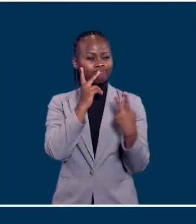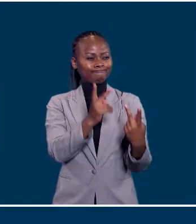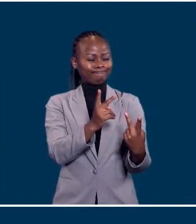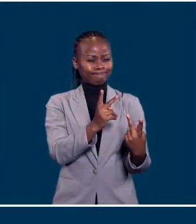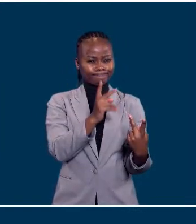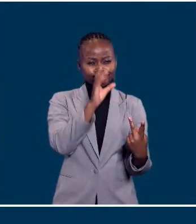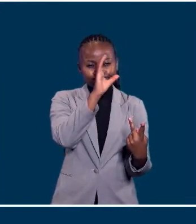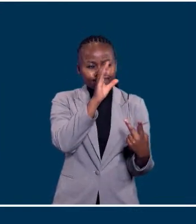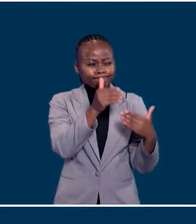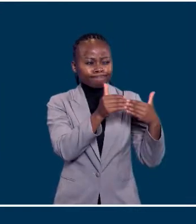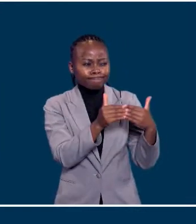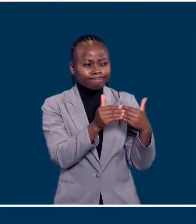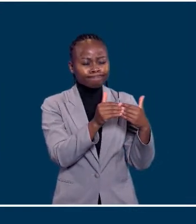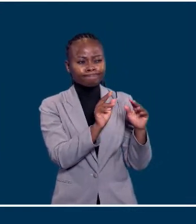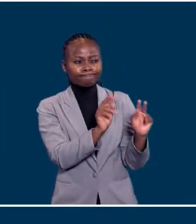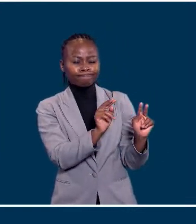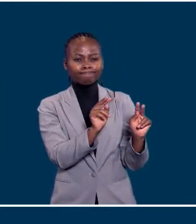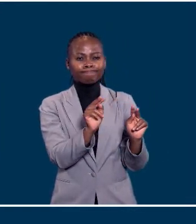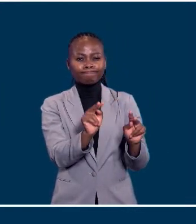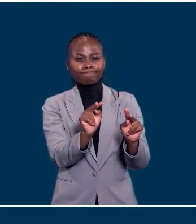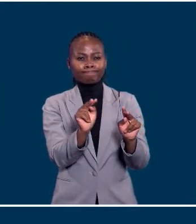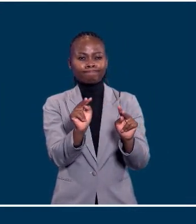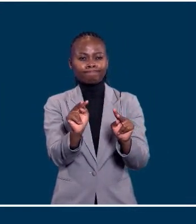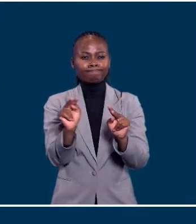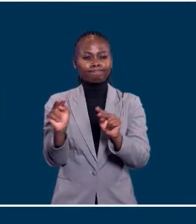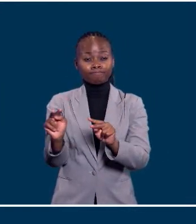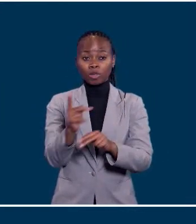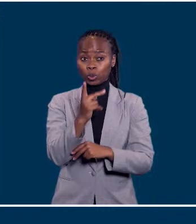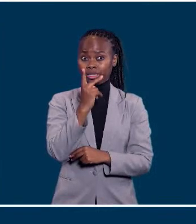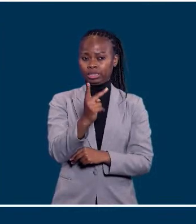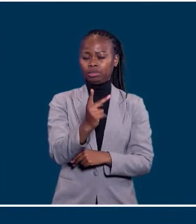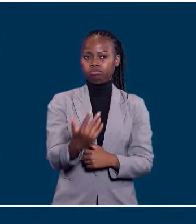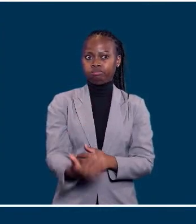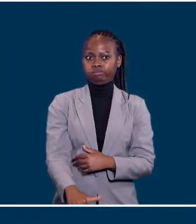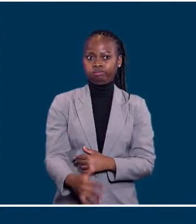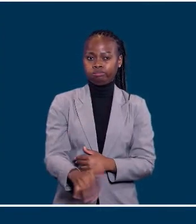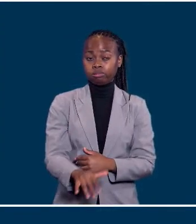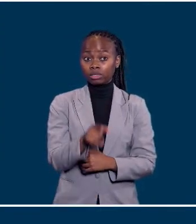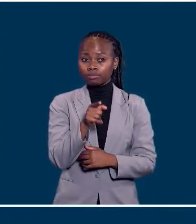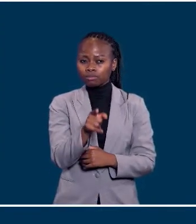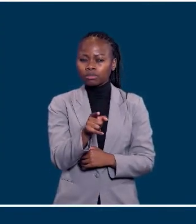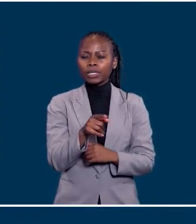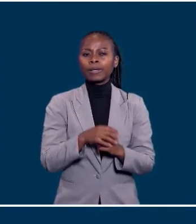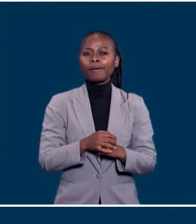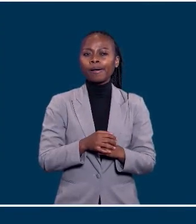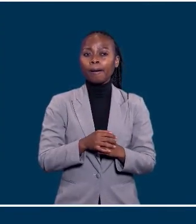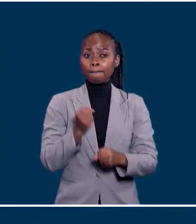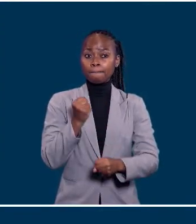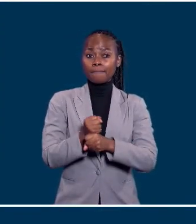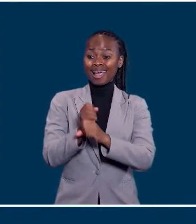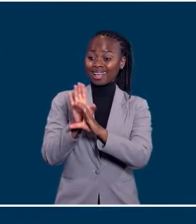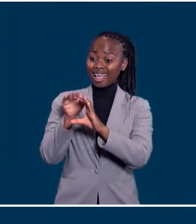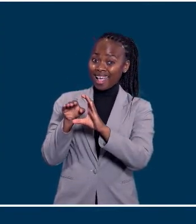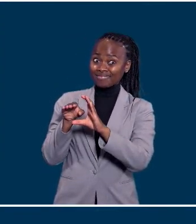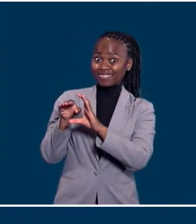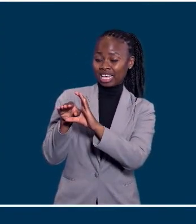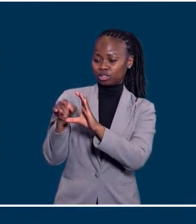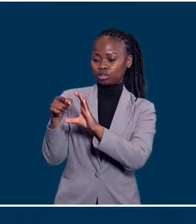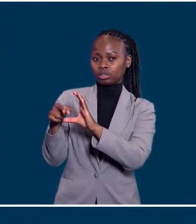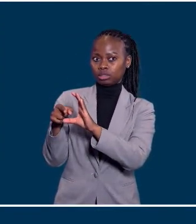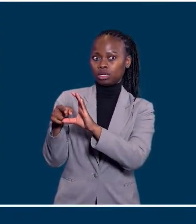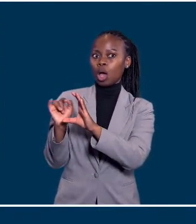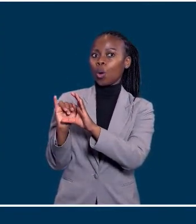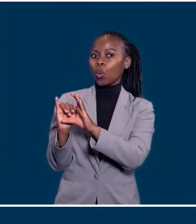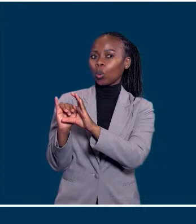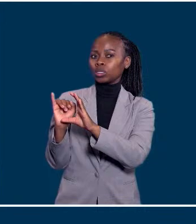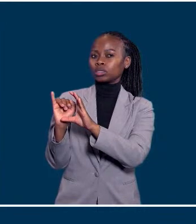added them up, you will notice that on balance, they tended to generate worse inflation outcomes than better. And this